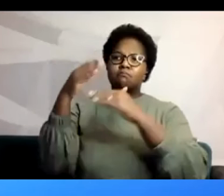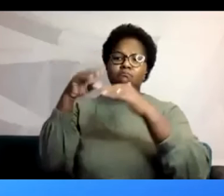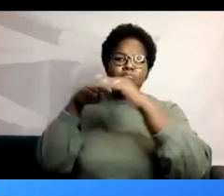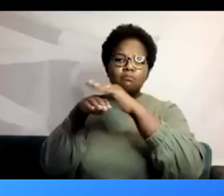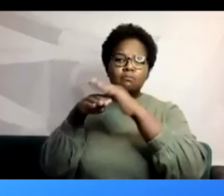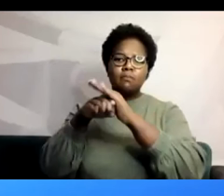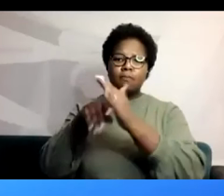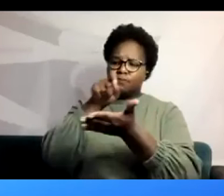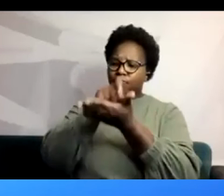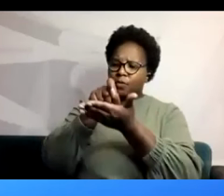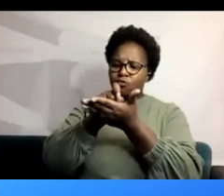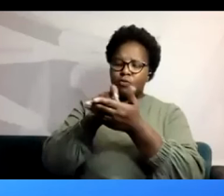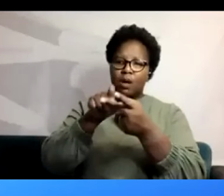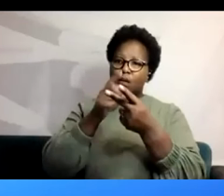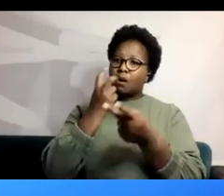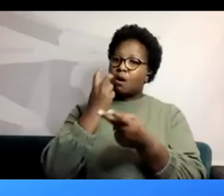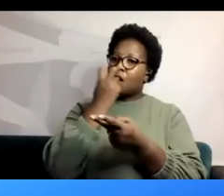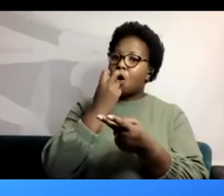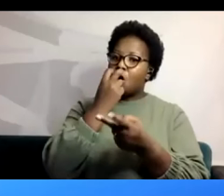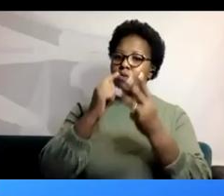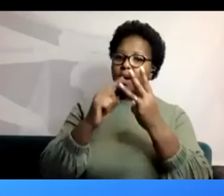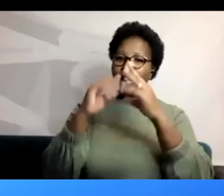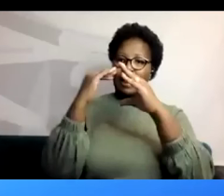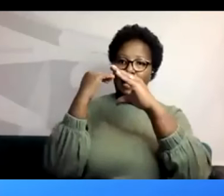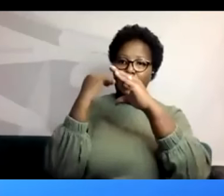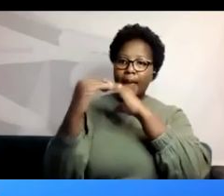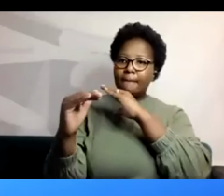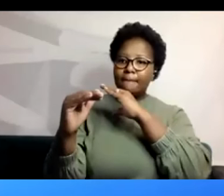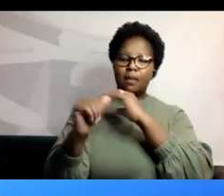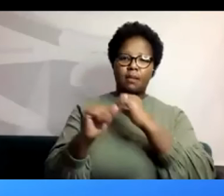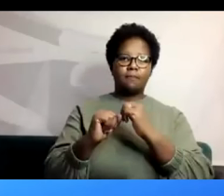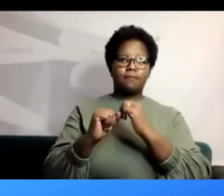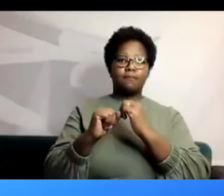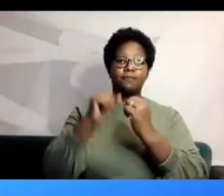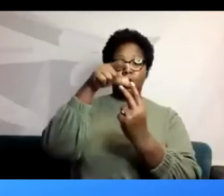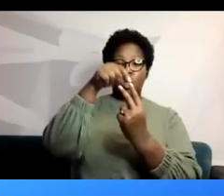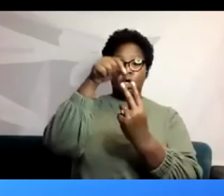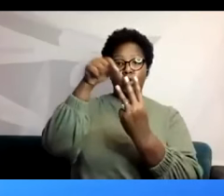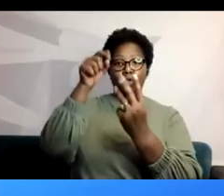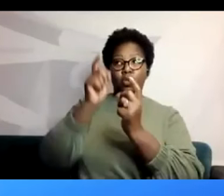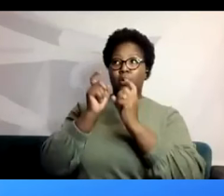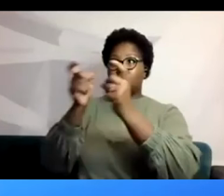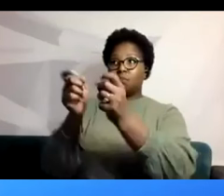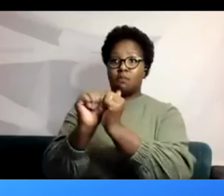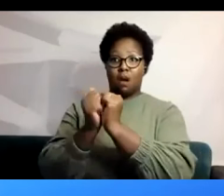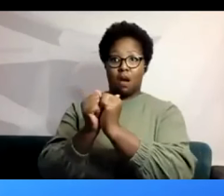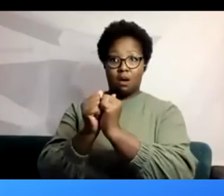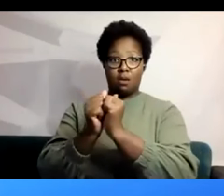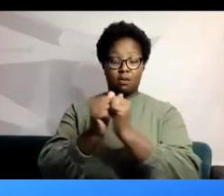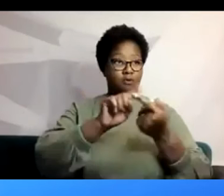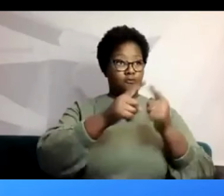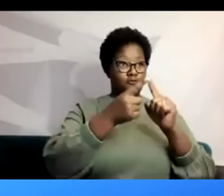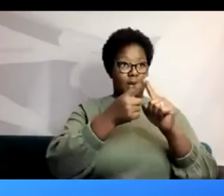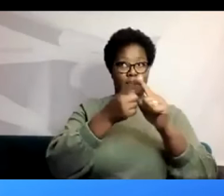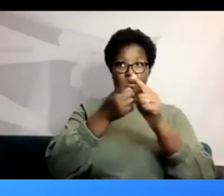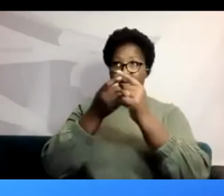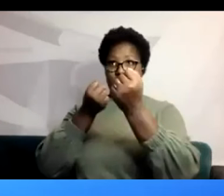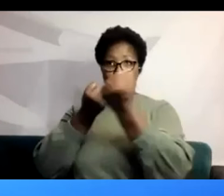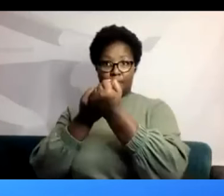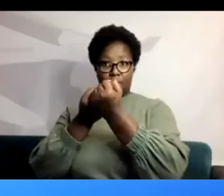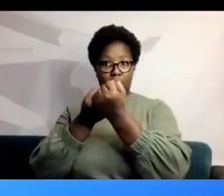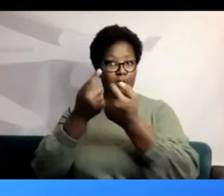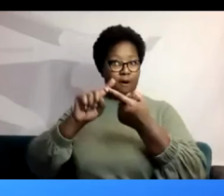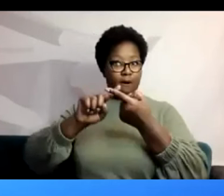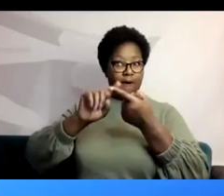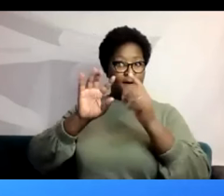orally, emailed, how to present choices to a person by a trusted support person or family, ways to help a person understand,